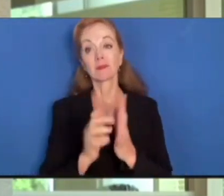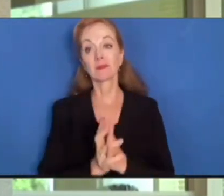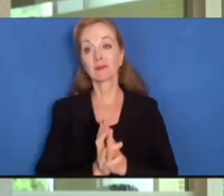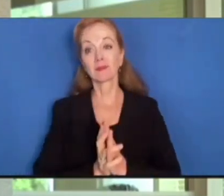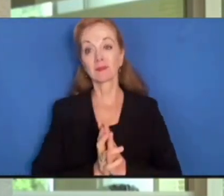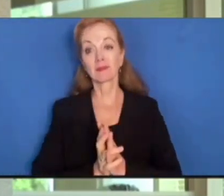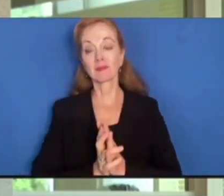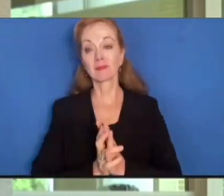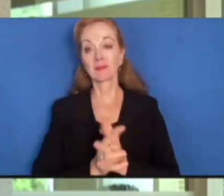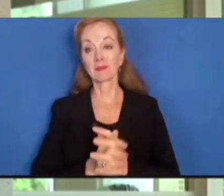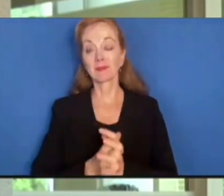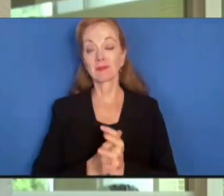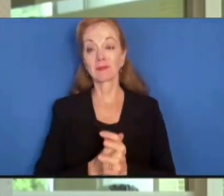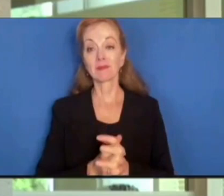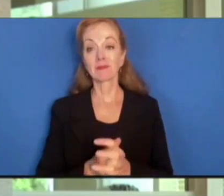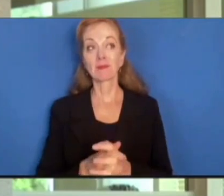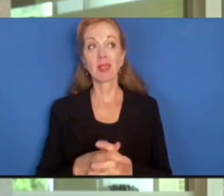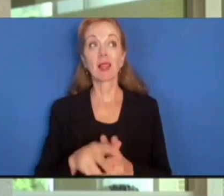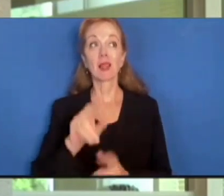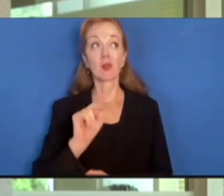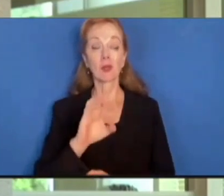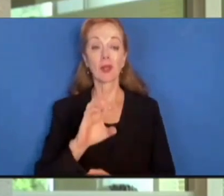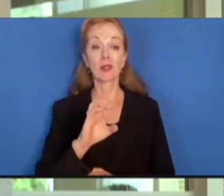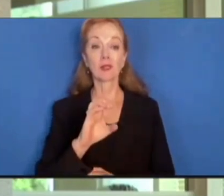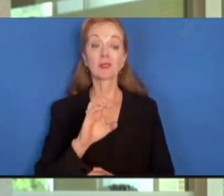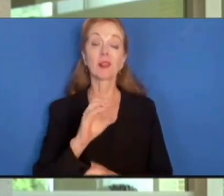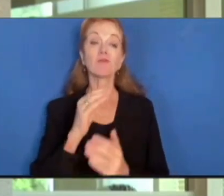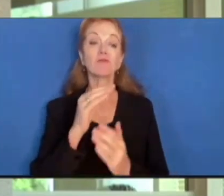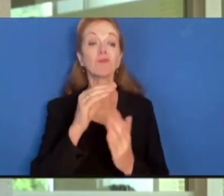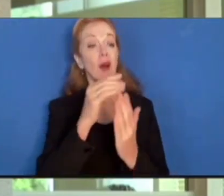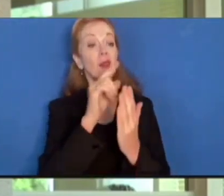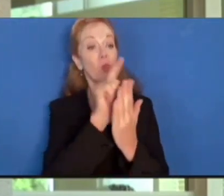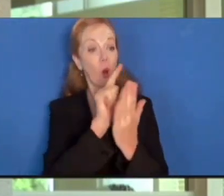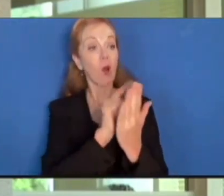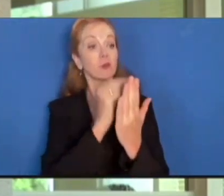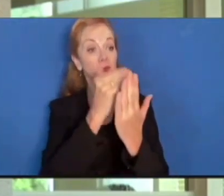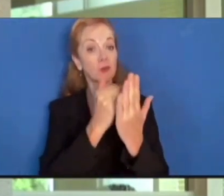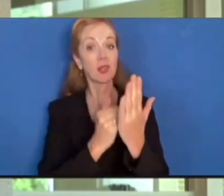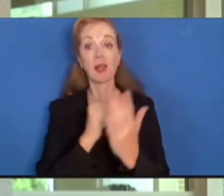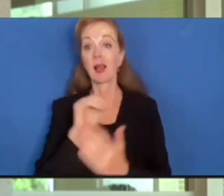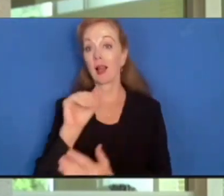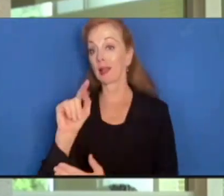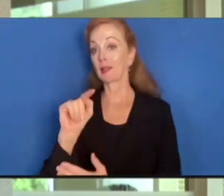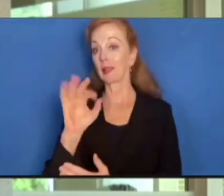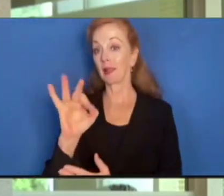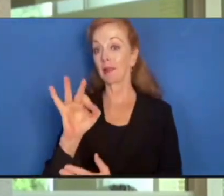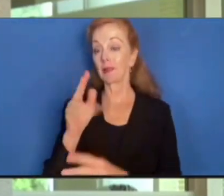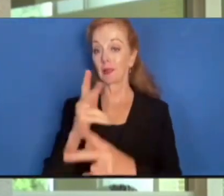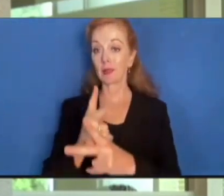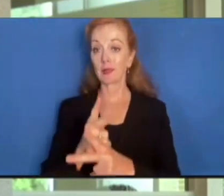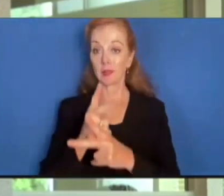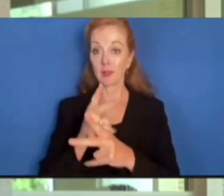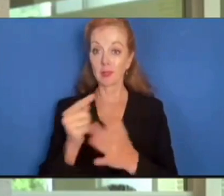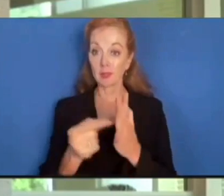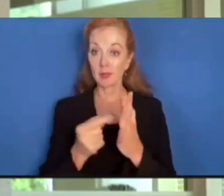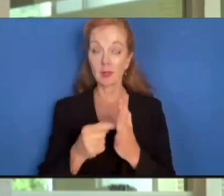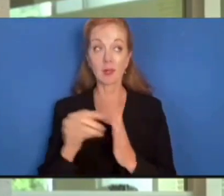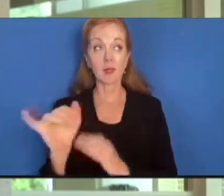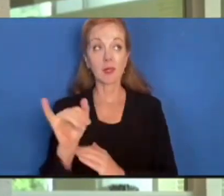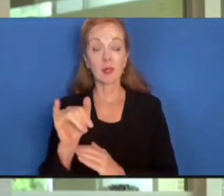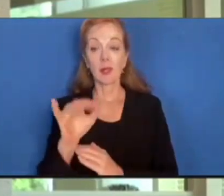not only just laws, North Carolina general statutes, but also the ATF has jurisdiction over sometimes, so, as well does